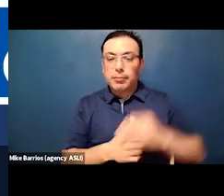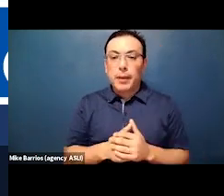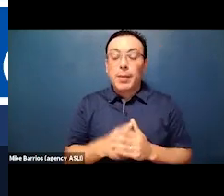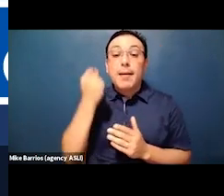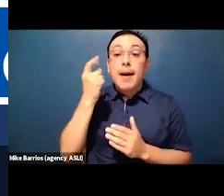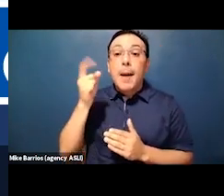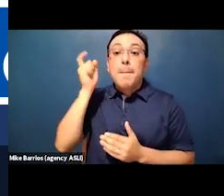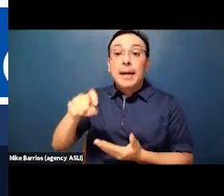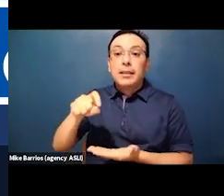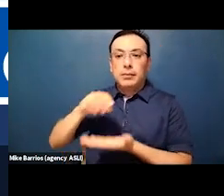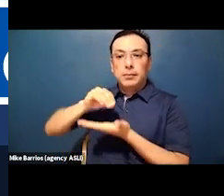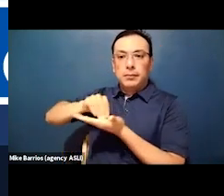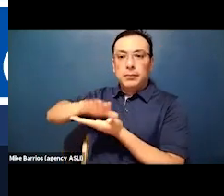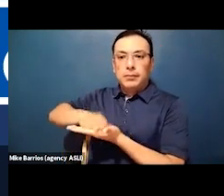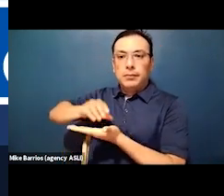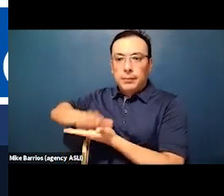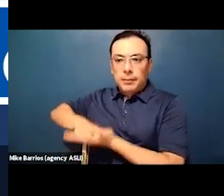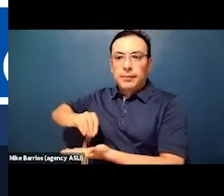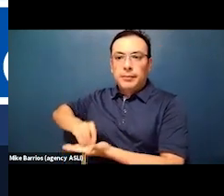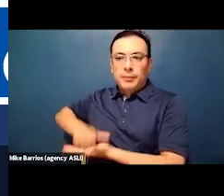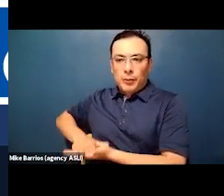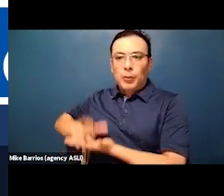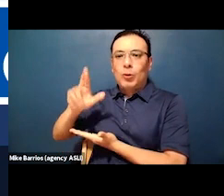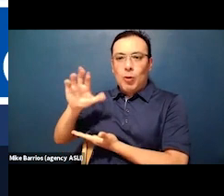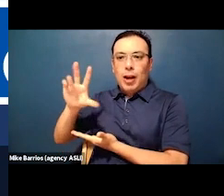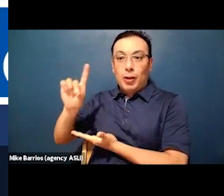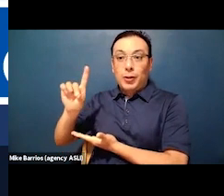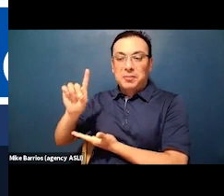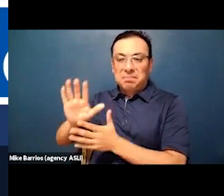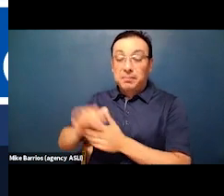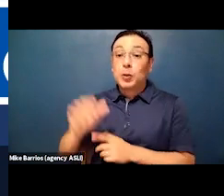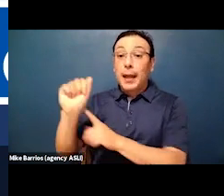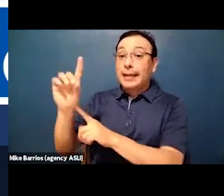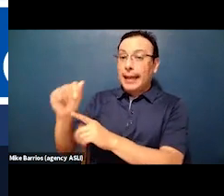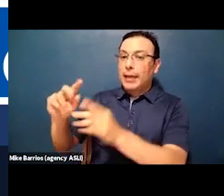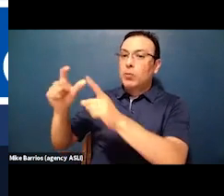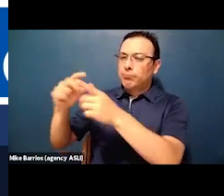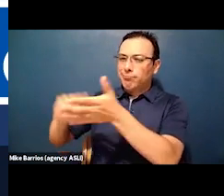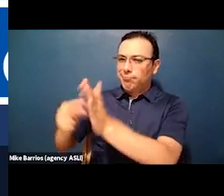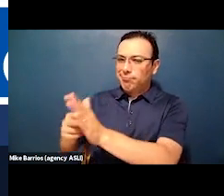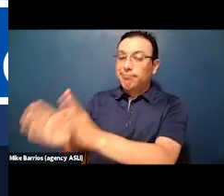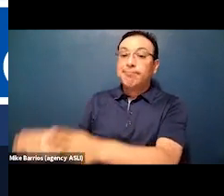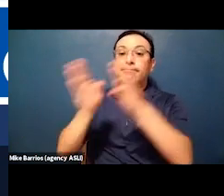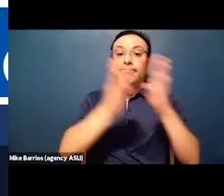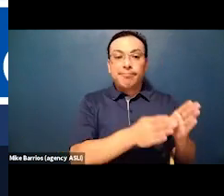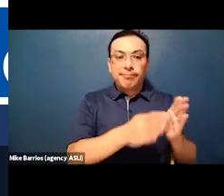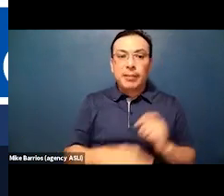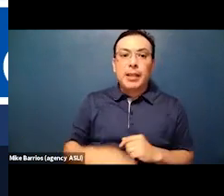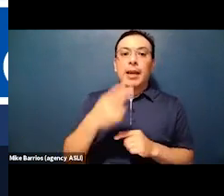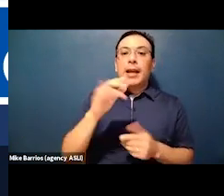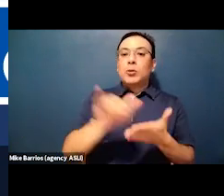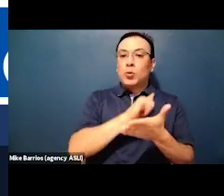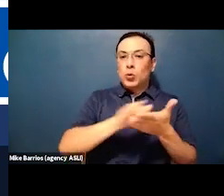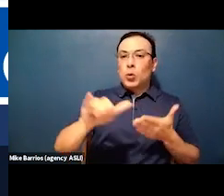such impairments. And we also have the NYC Human Rights Law. And that law defines disability as